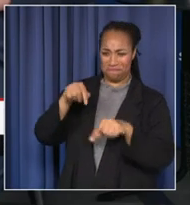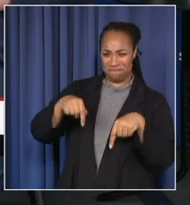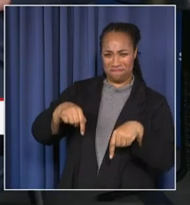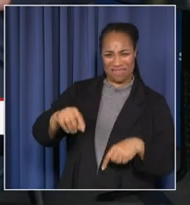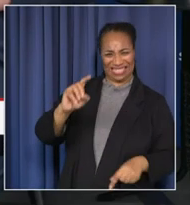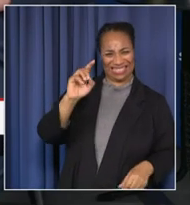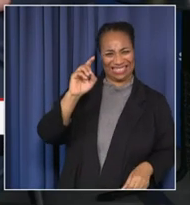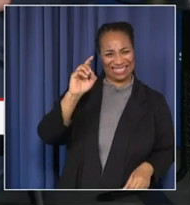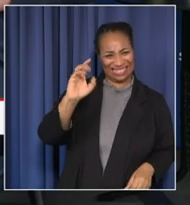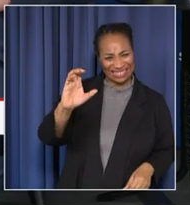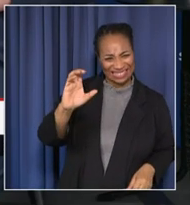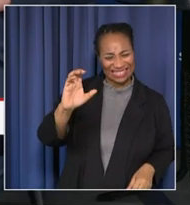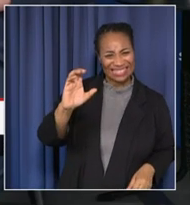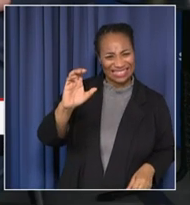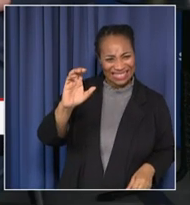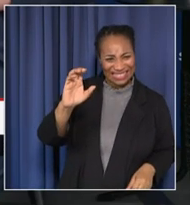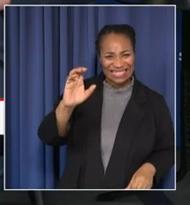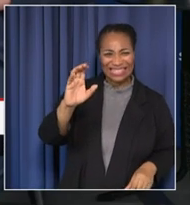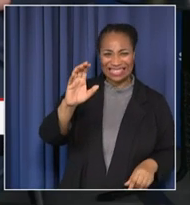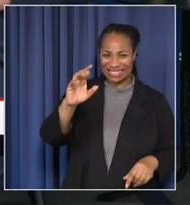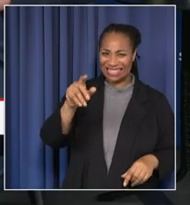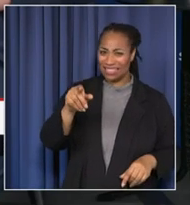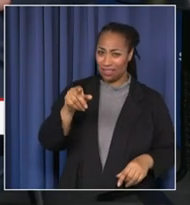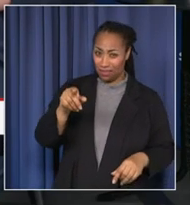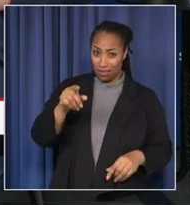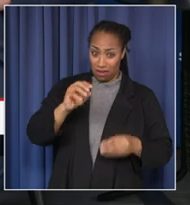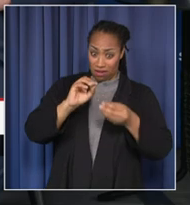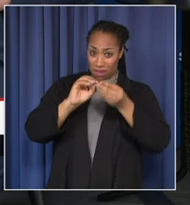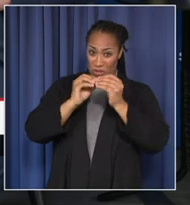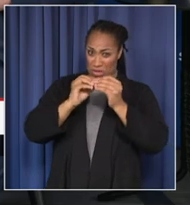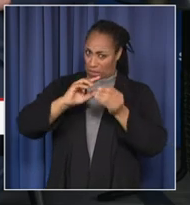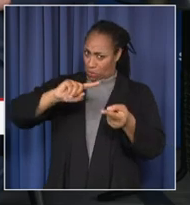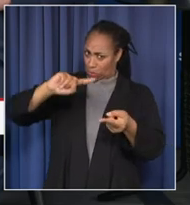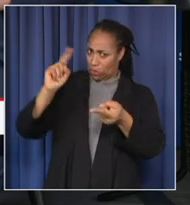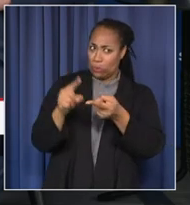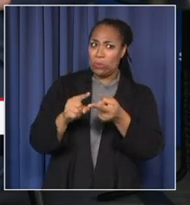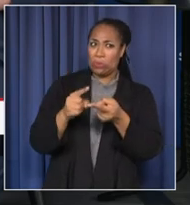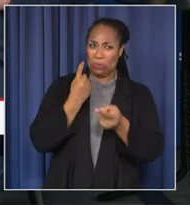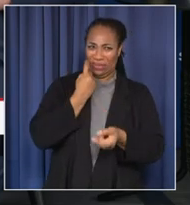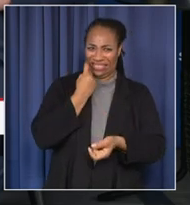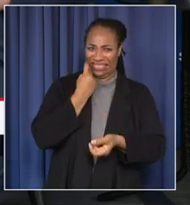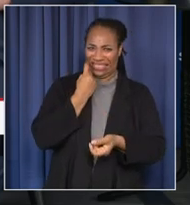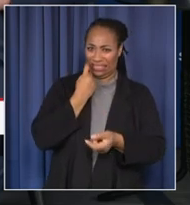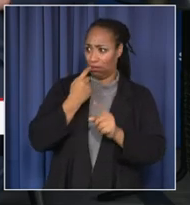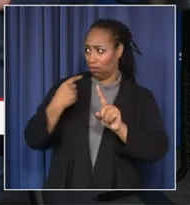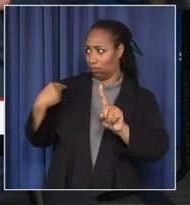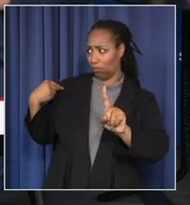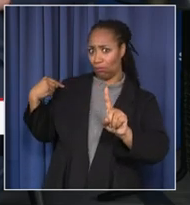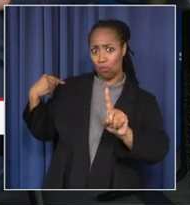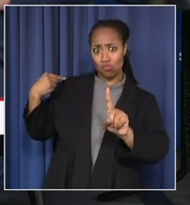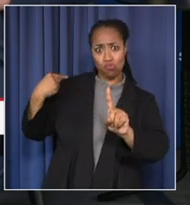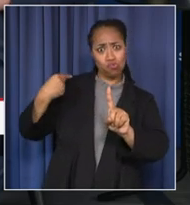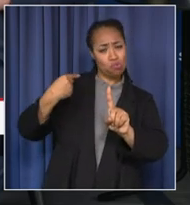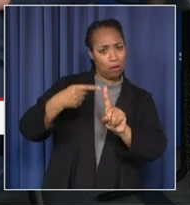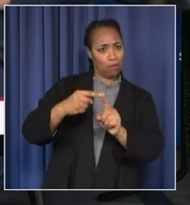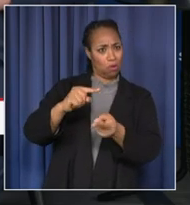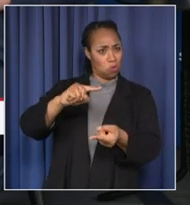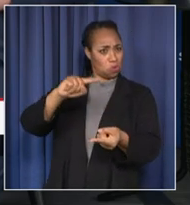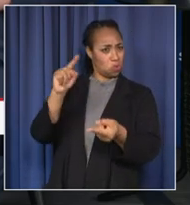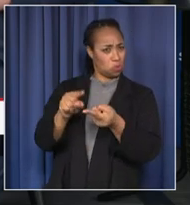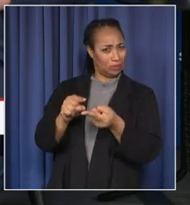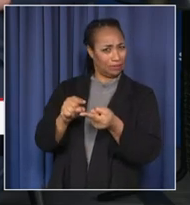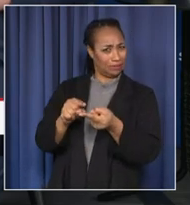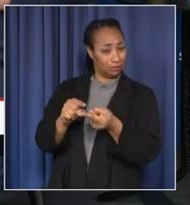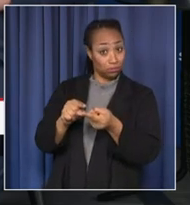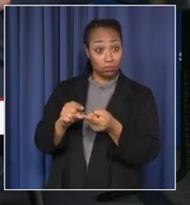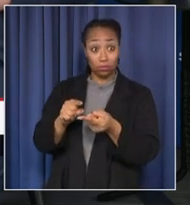say, in 50 years. When 3 police officers were shot last month, they pointed to this as a risk to an overburdened police force. What